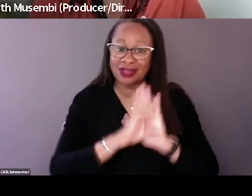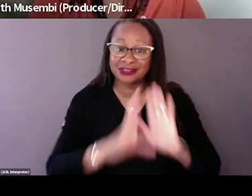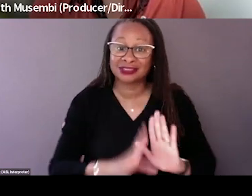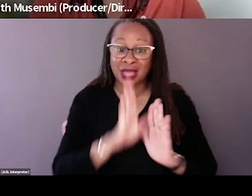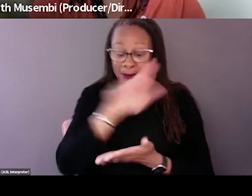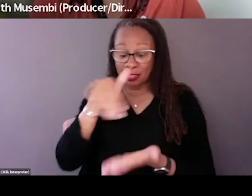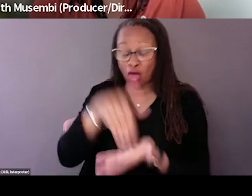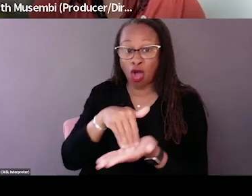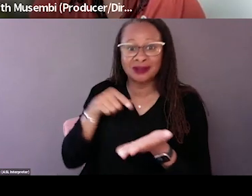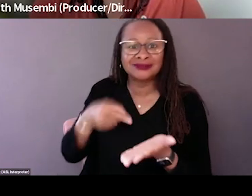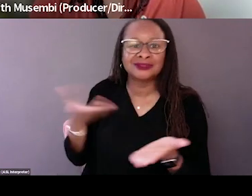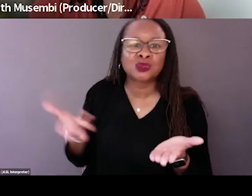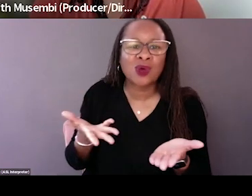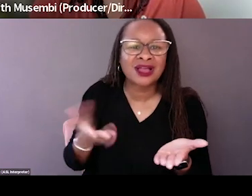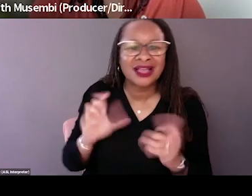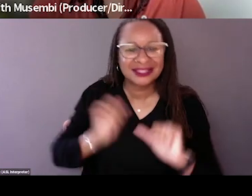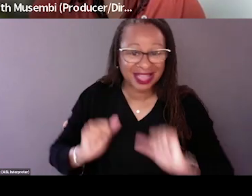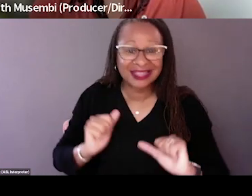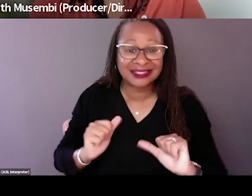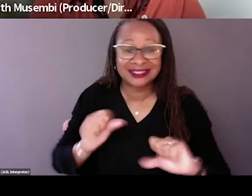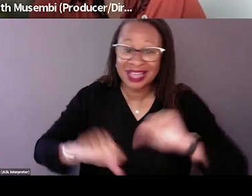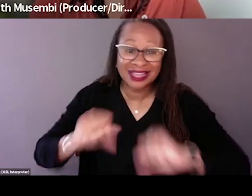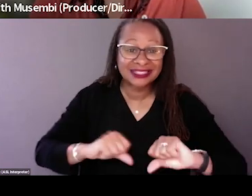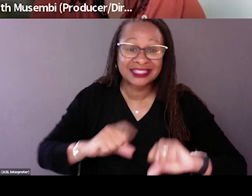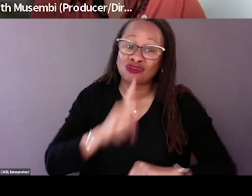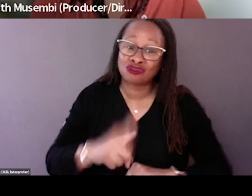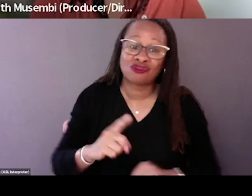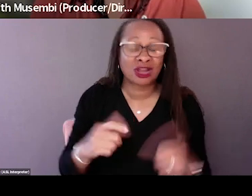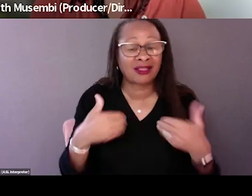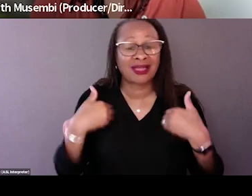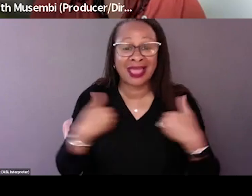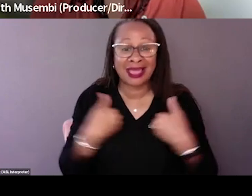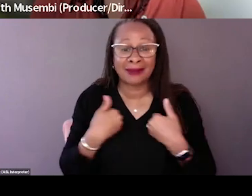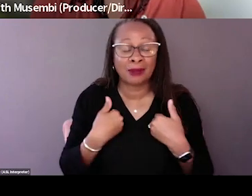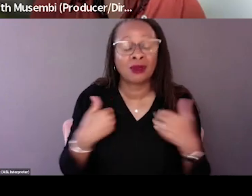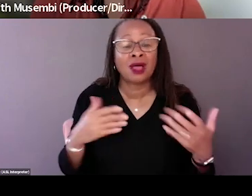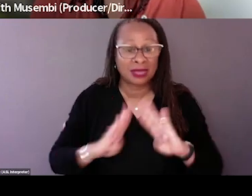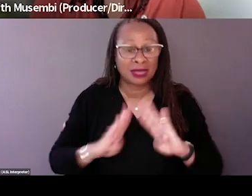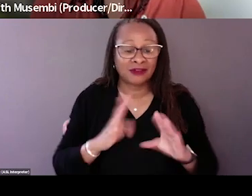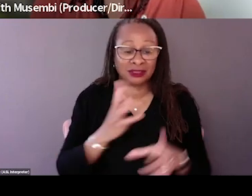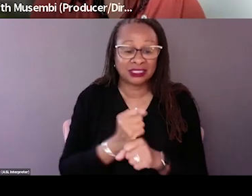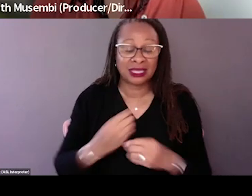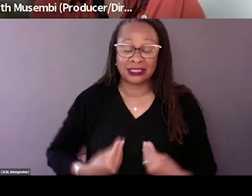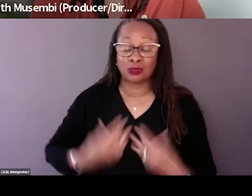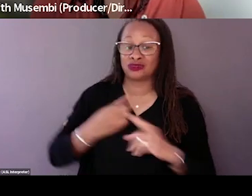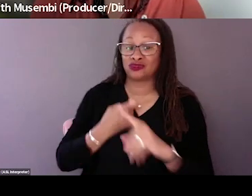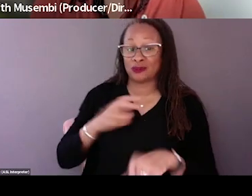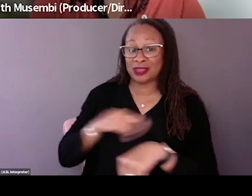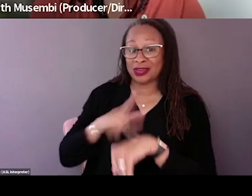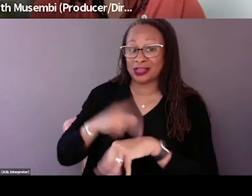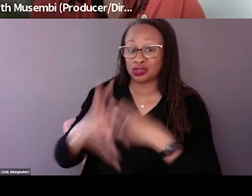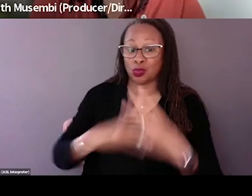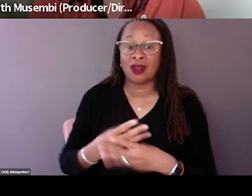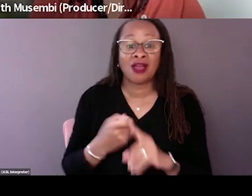is science, is real animal behavior, and to take inspiration from the natural world, for us is inspiring every day